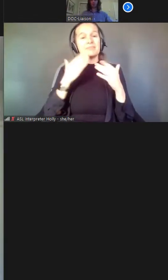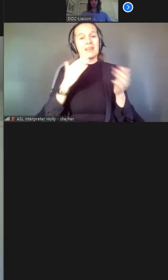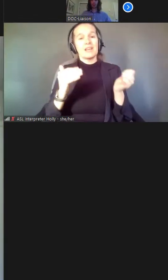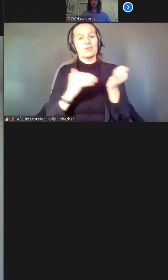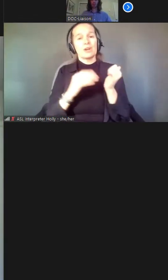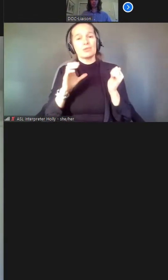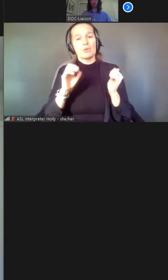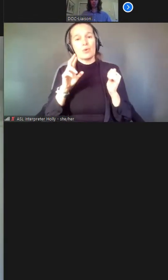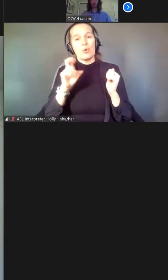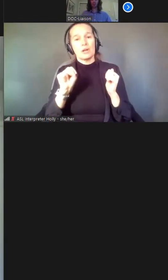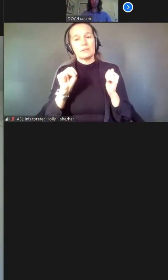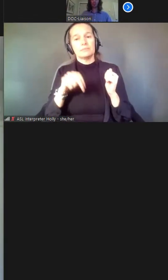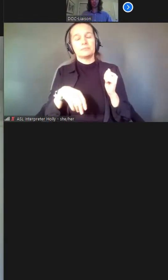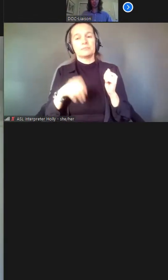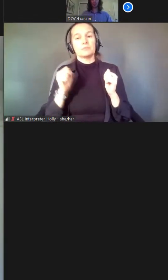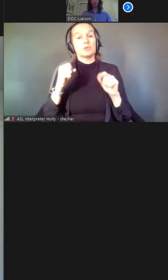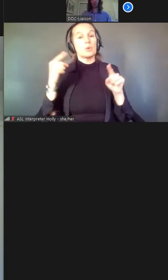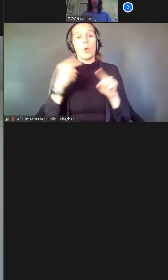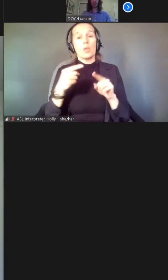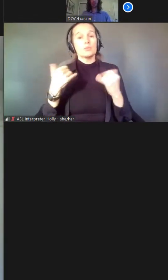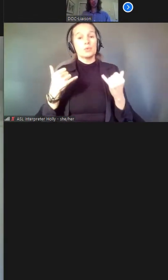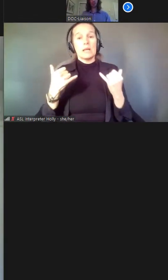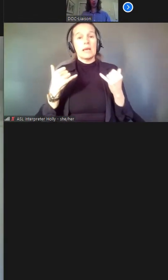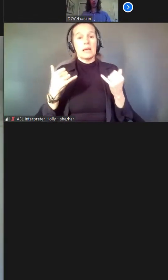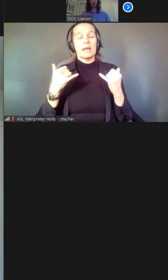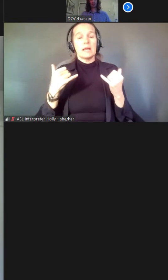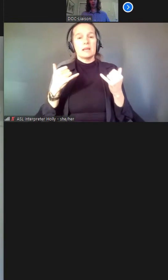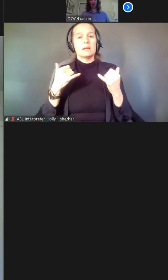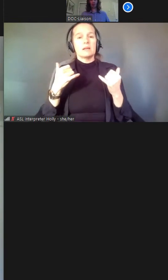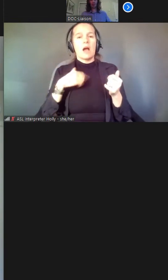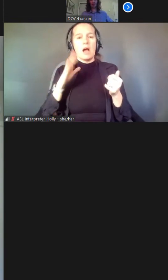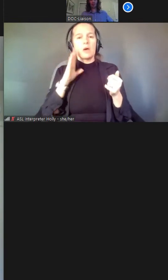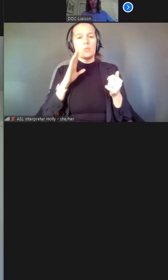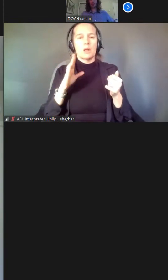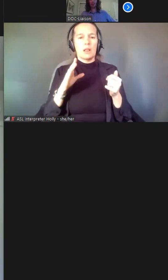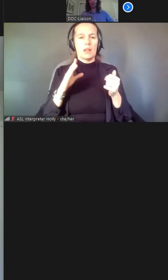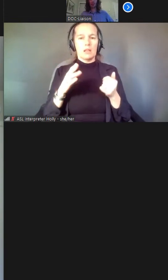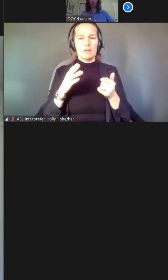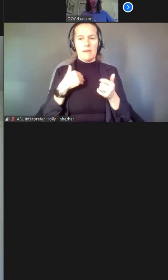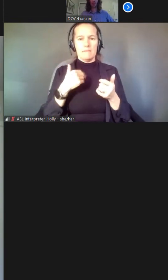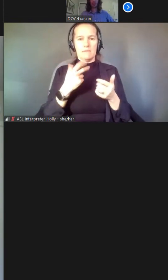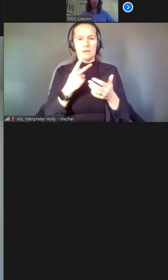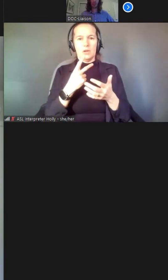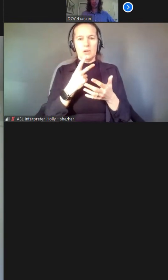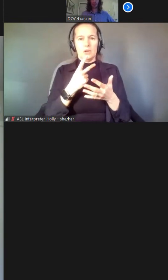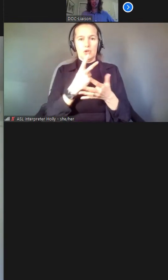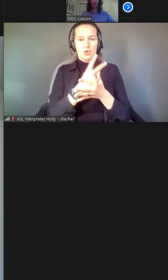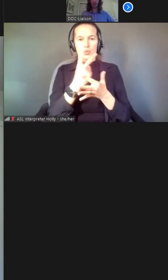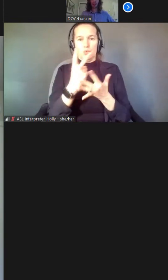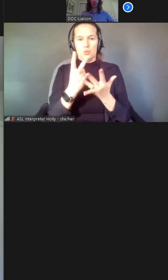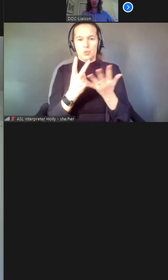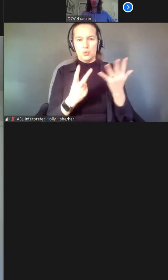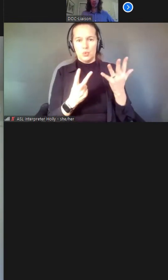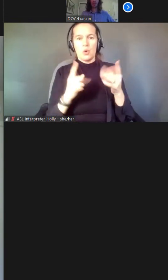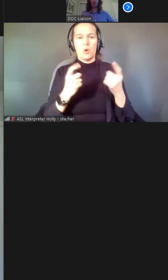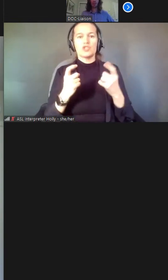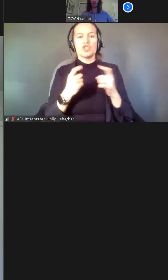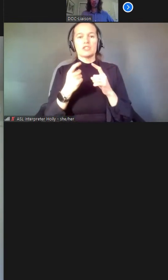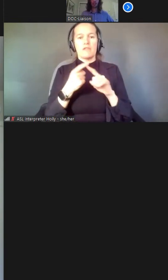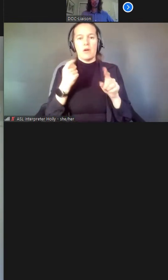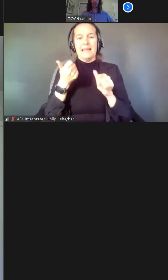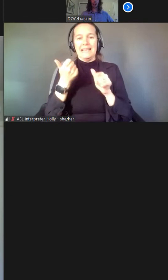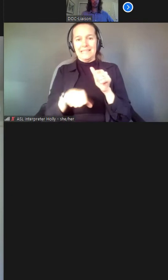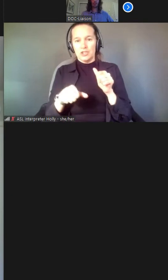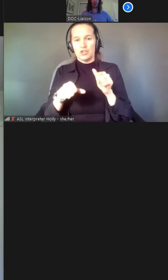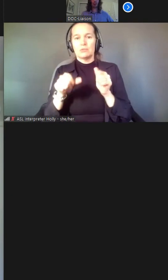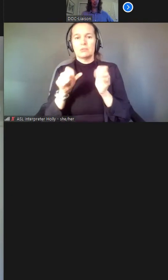Coren. So the goal today is to get through at least 2 questions per outlet. We have 6 with us today. If you'd